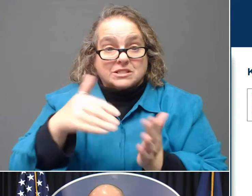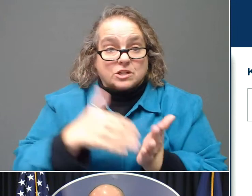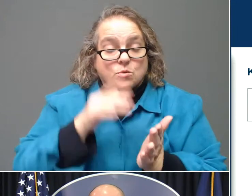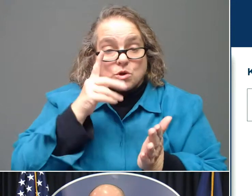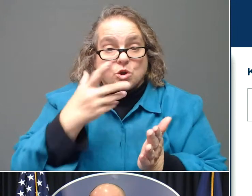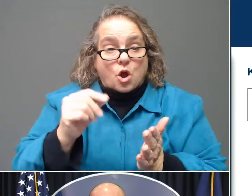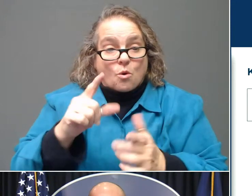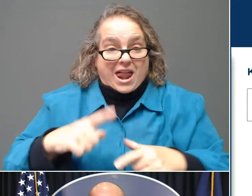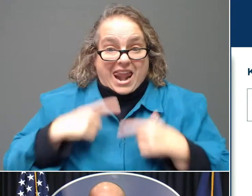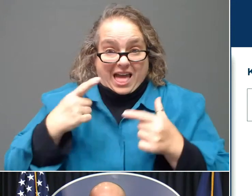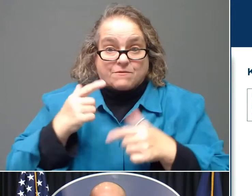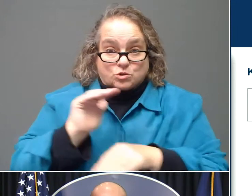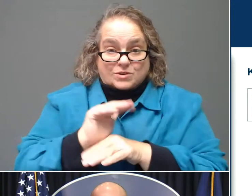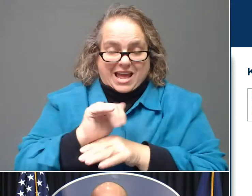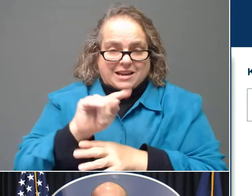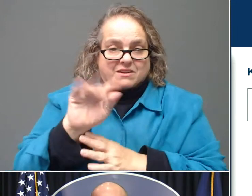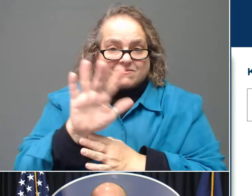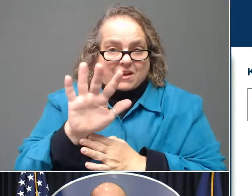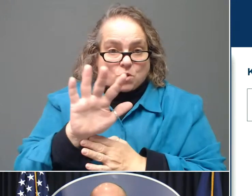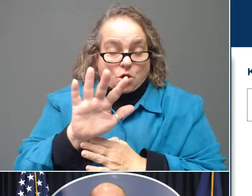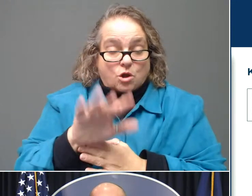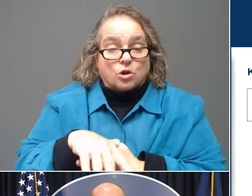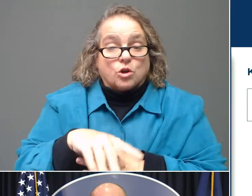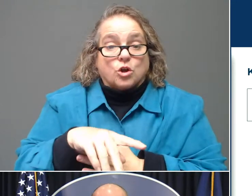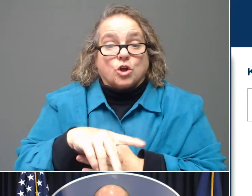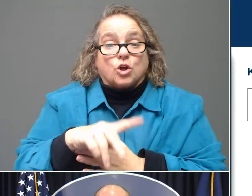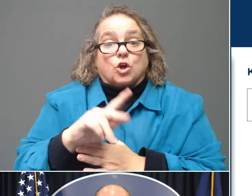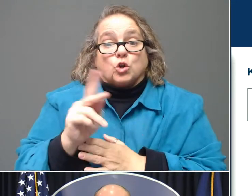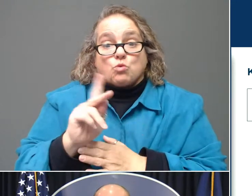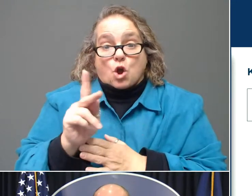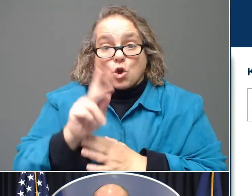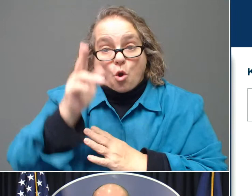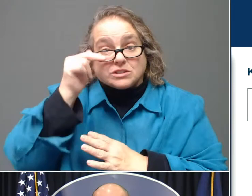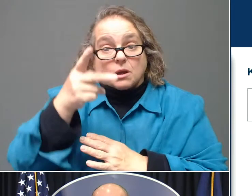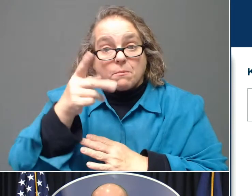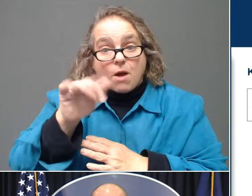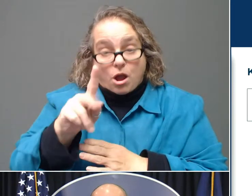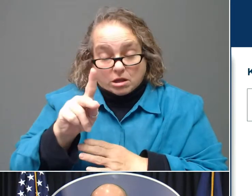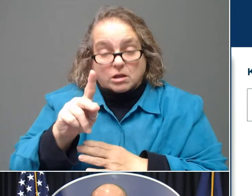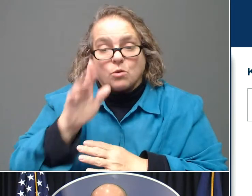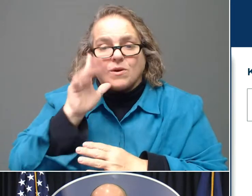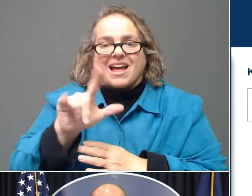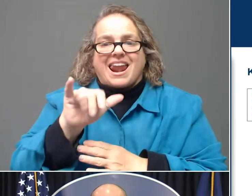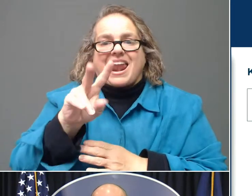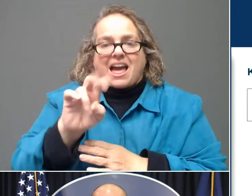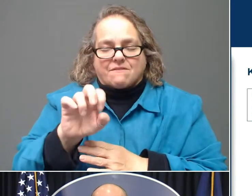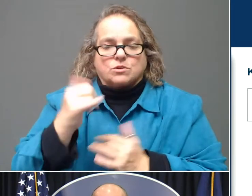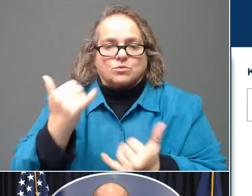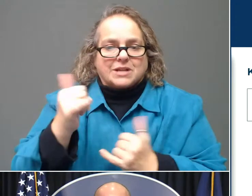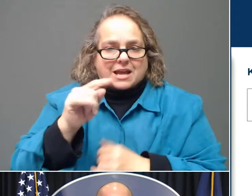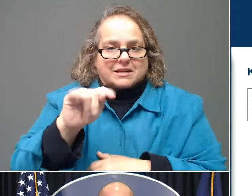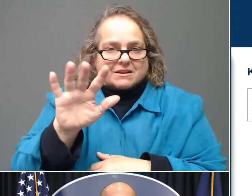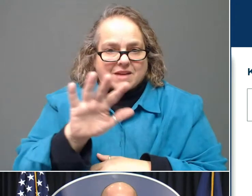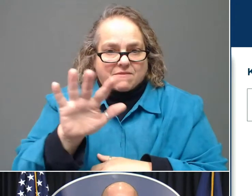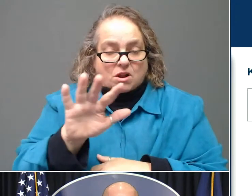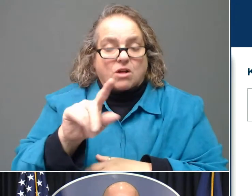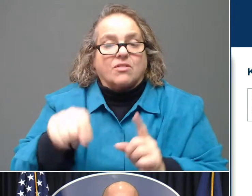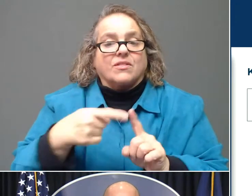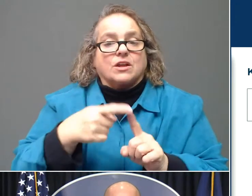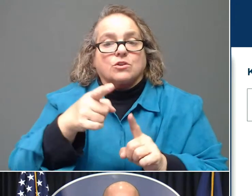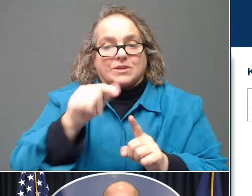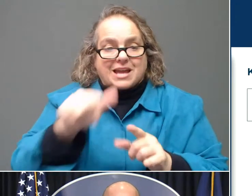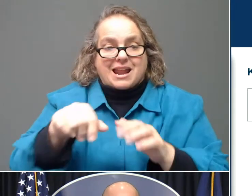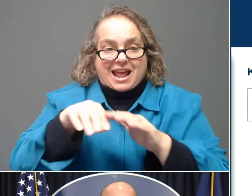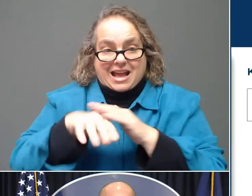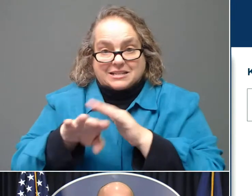And the Kroger Horse Park scheduling site will also go live today at 5 o'clock. And you'll be able to access the Kroger